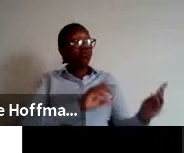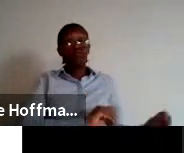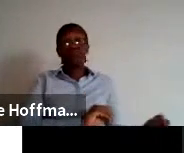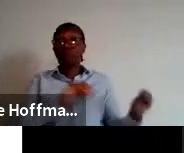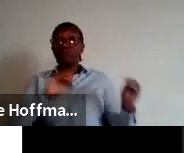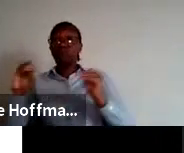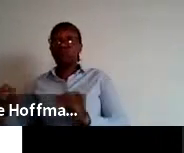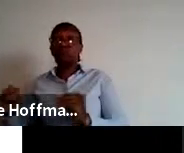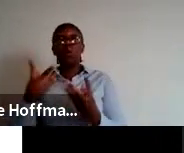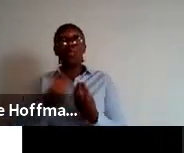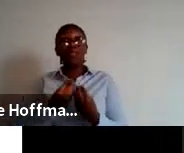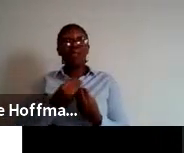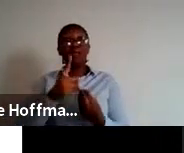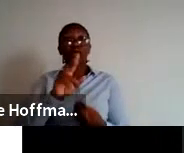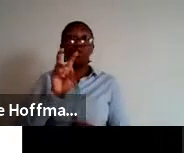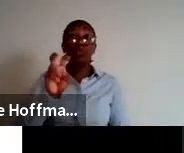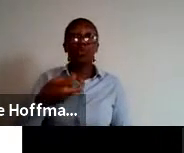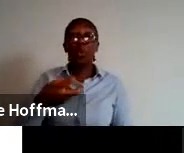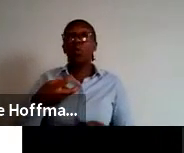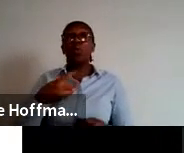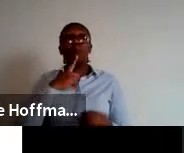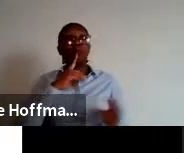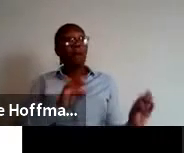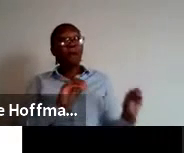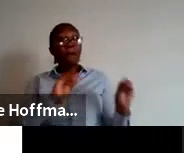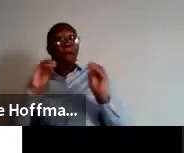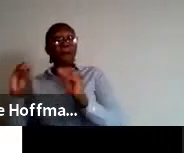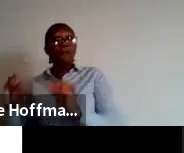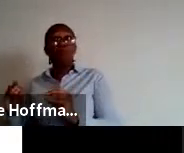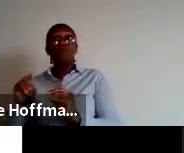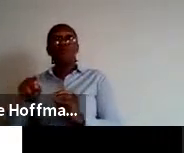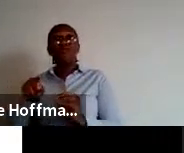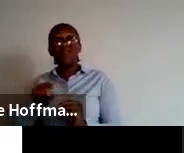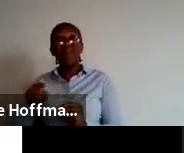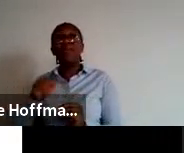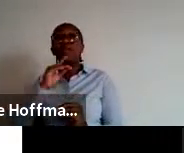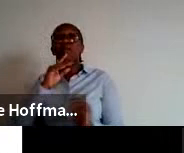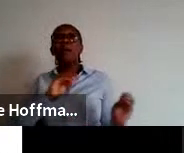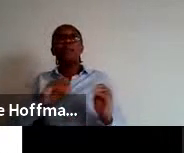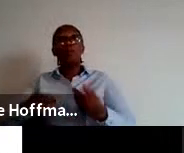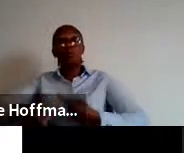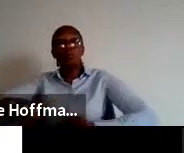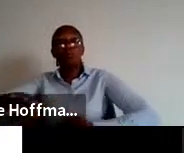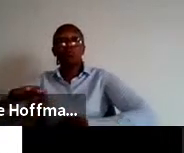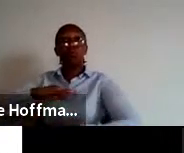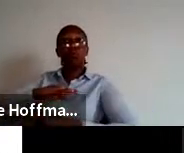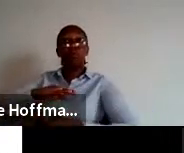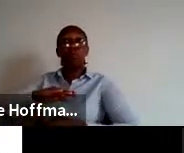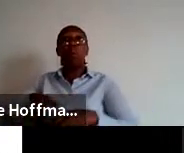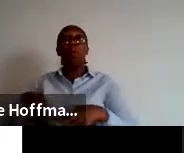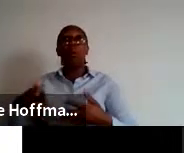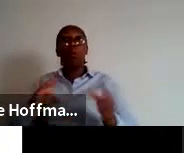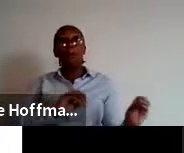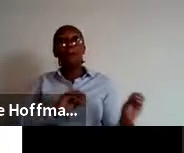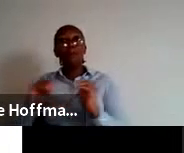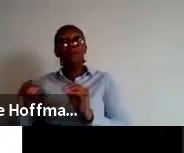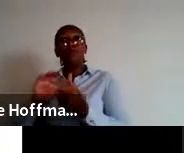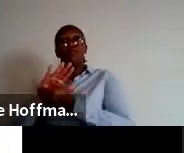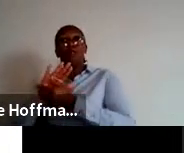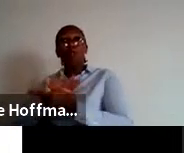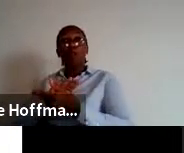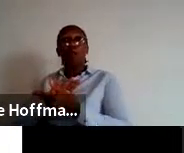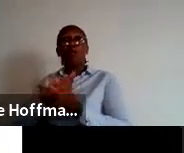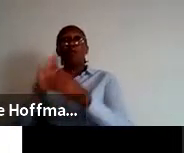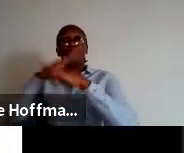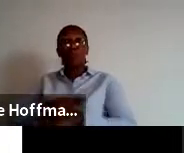both archaeological objects and works of art falls within the space of illicit trade.